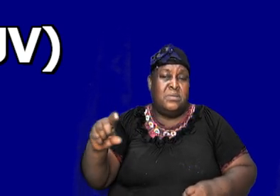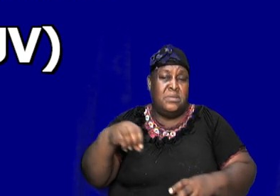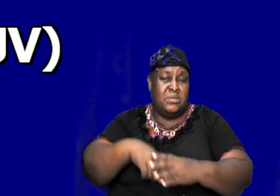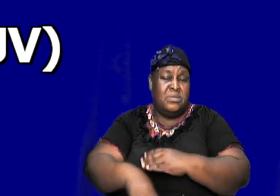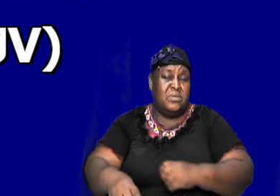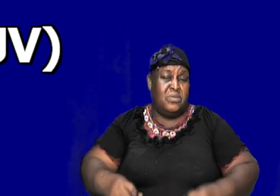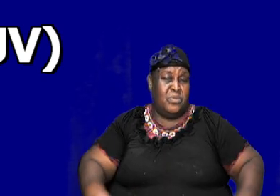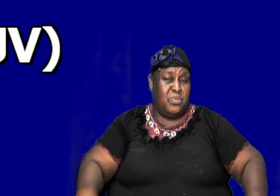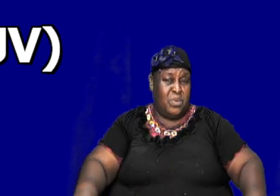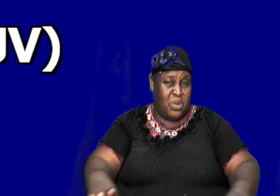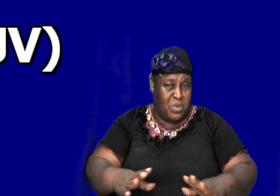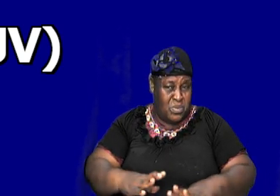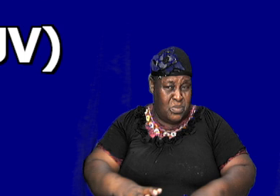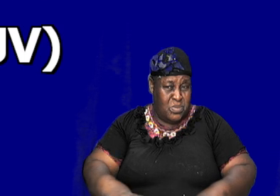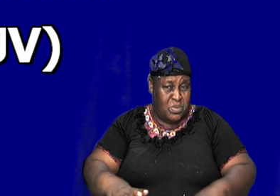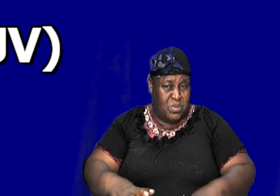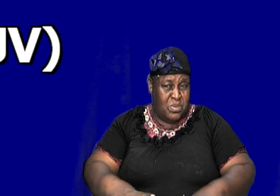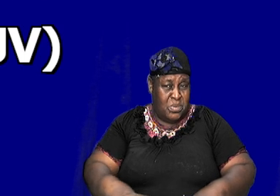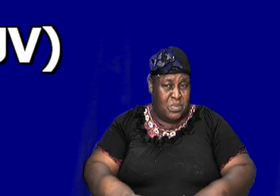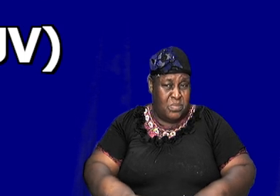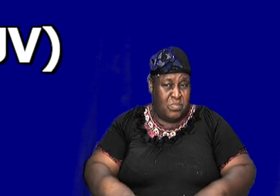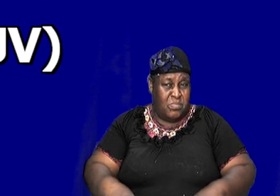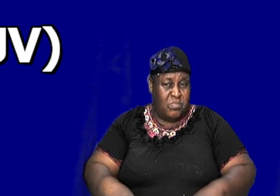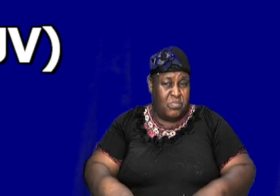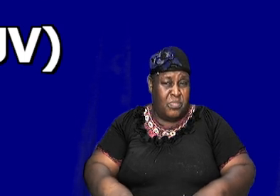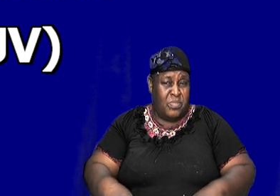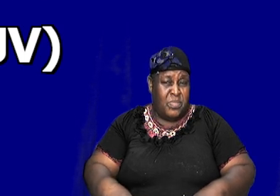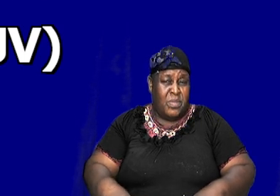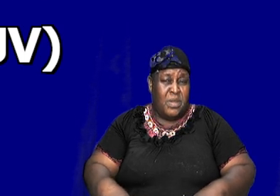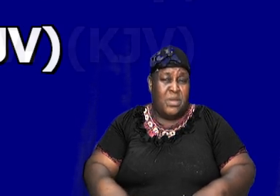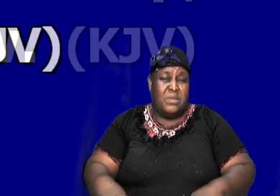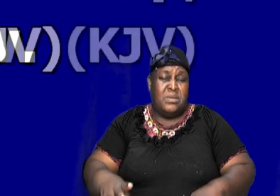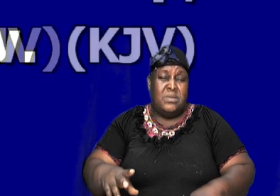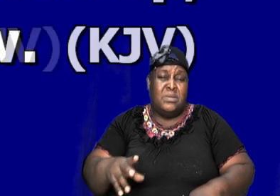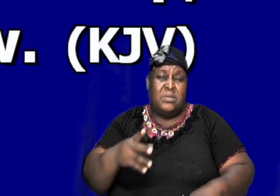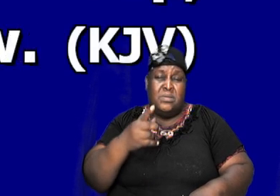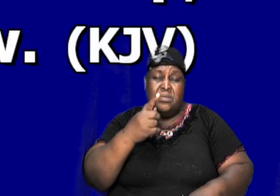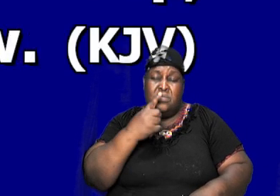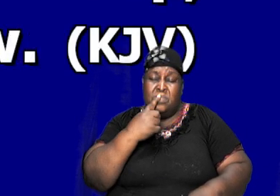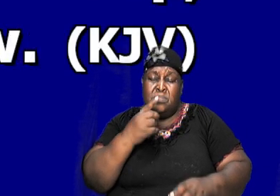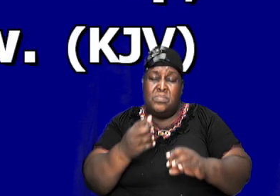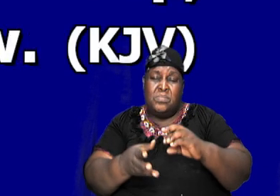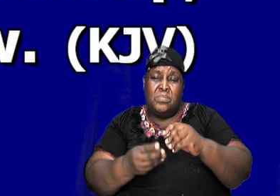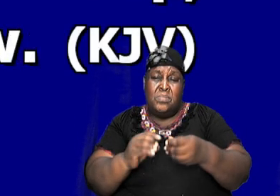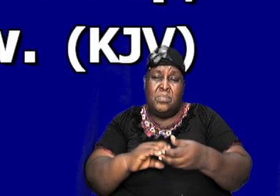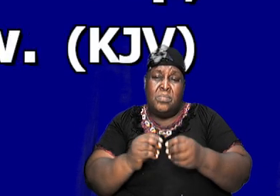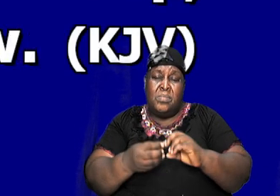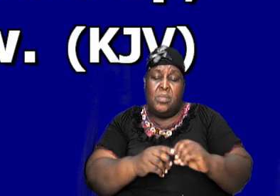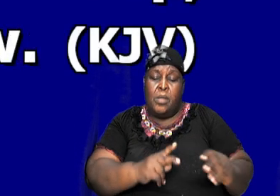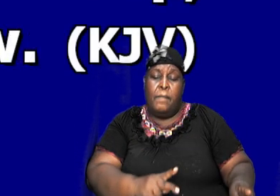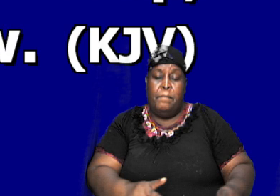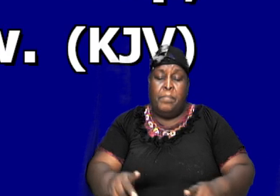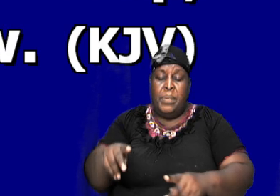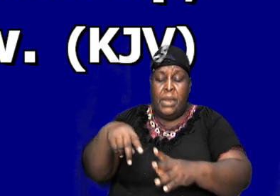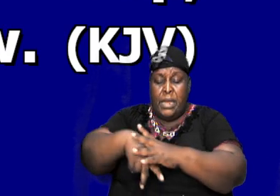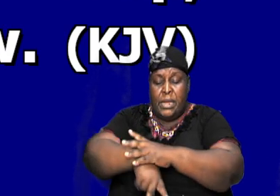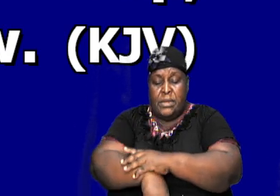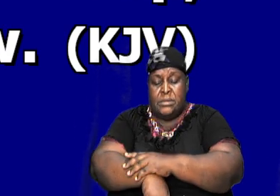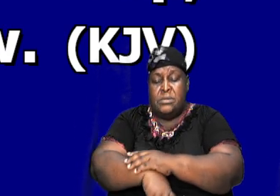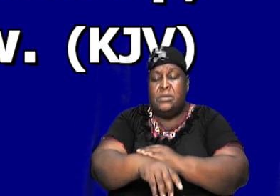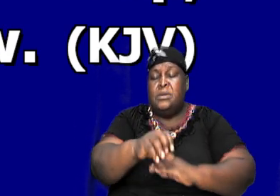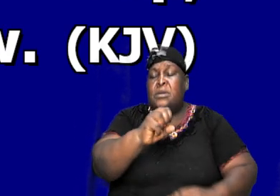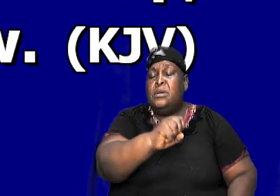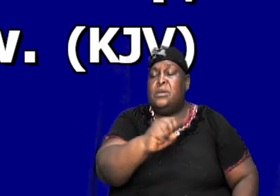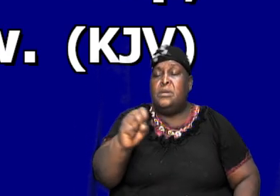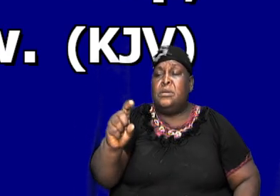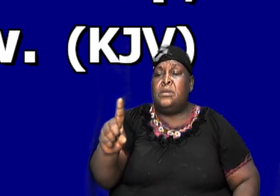and so it is a parable about the man that cast seed in the ground. The Bible said that, and he would